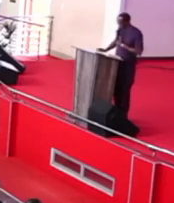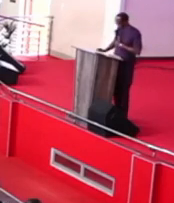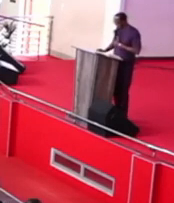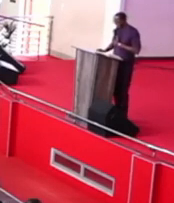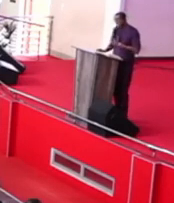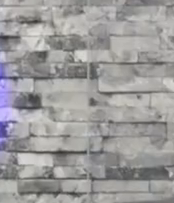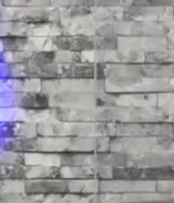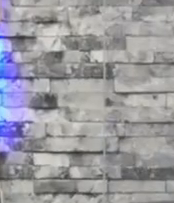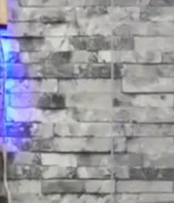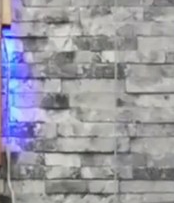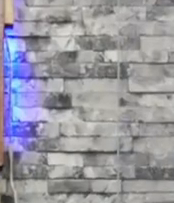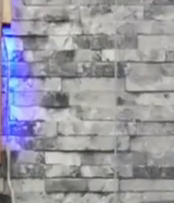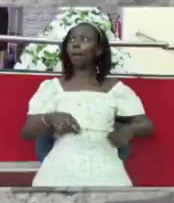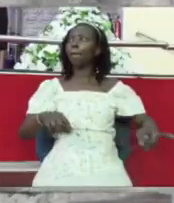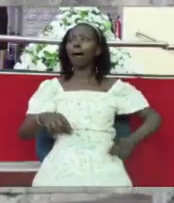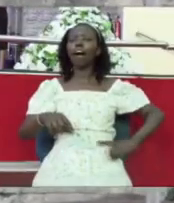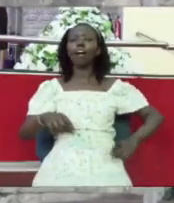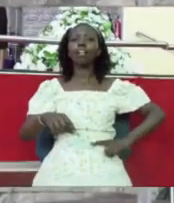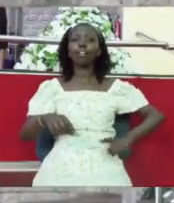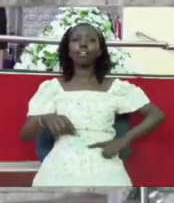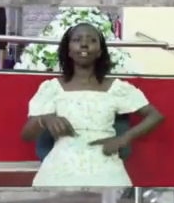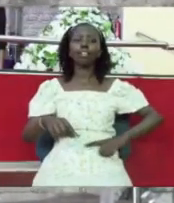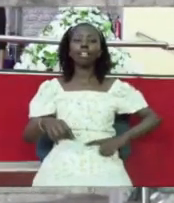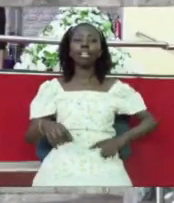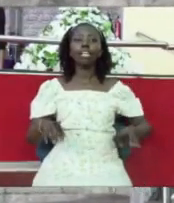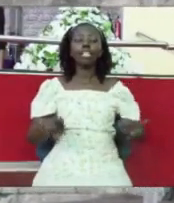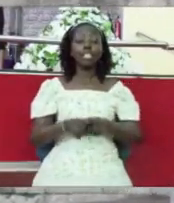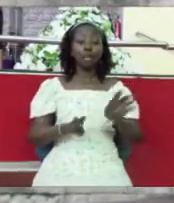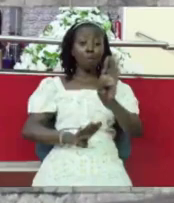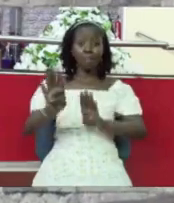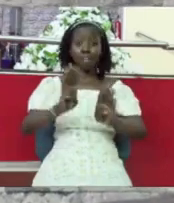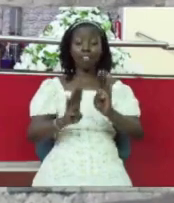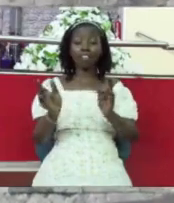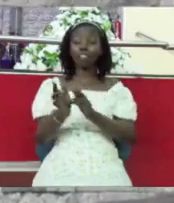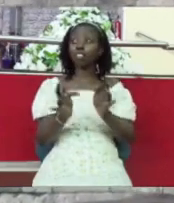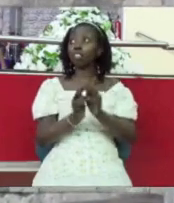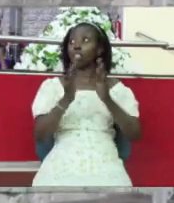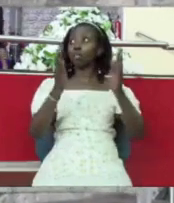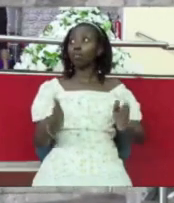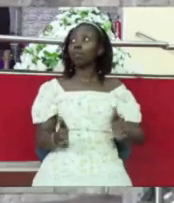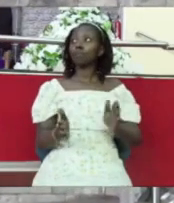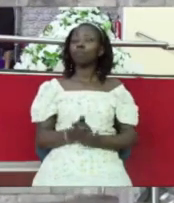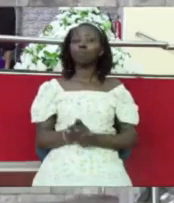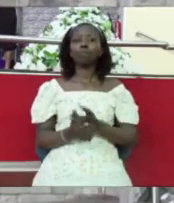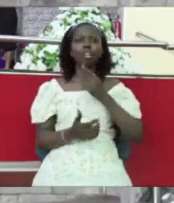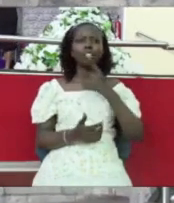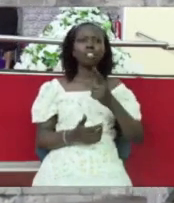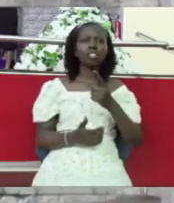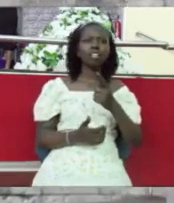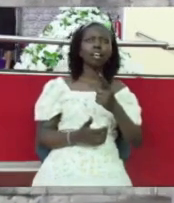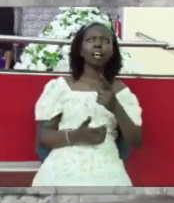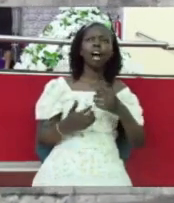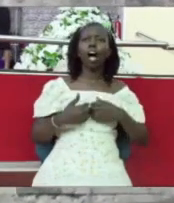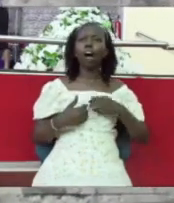Ukawape chakula wakati wako na njaa. That is behaving like a Christian. Hiyo ni kuwa na tabia ya Mkristo. It says, do not be overcome by evil,